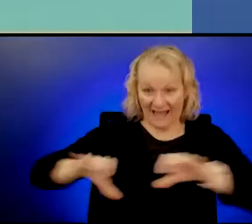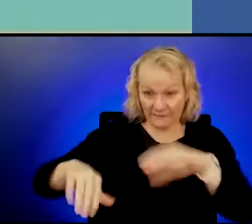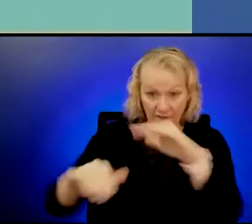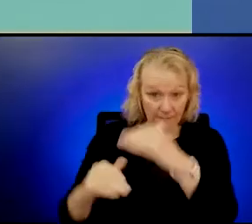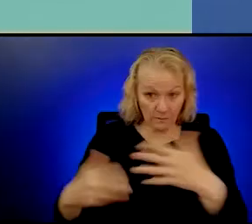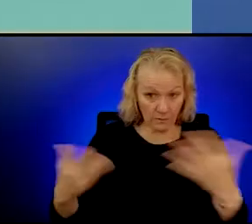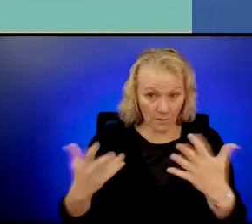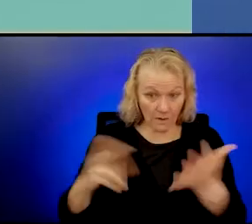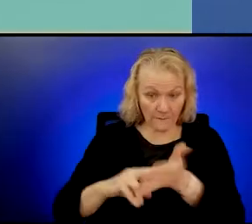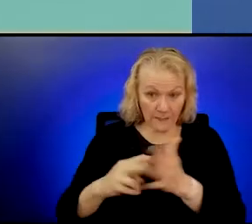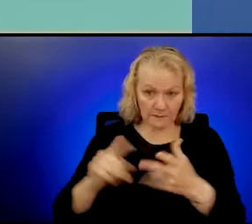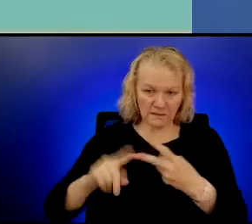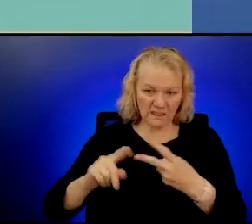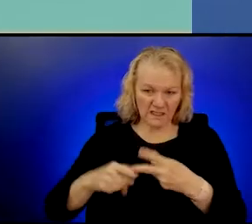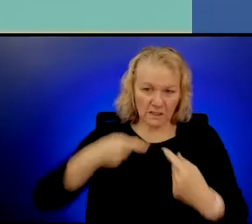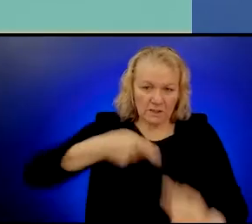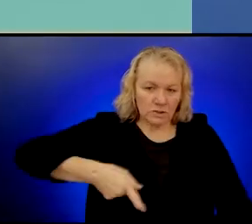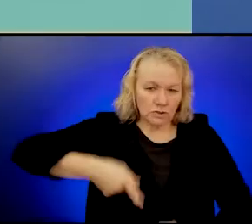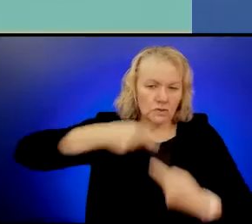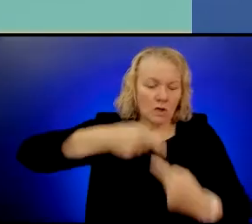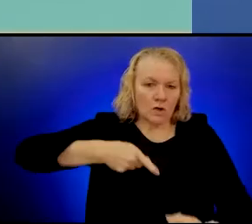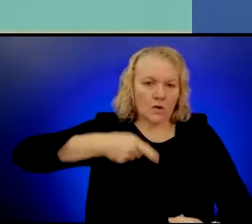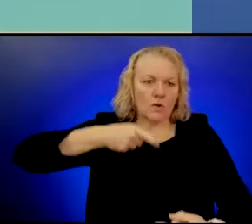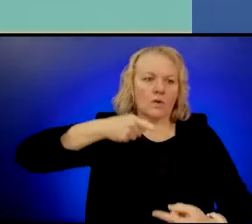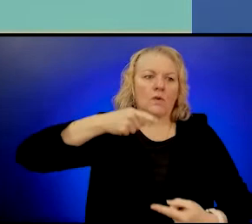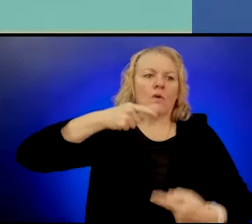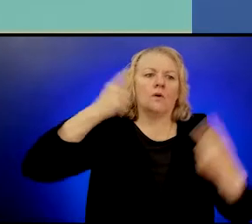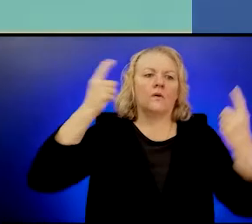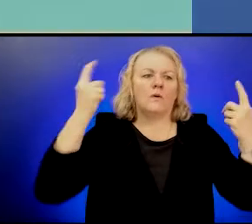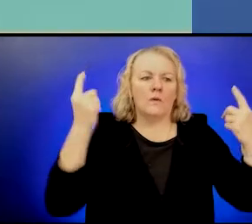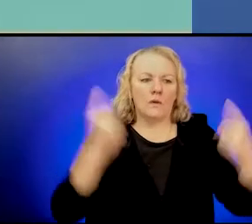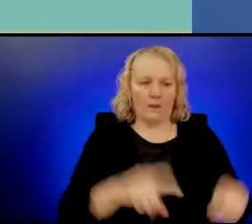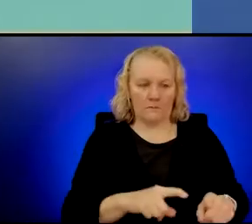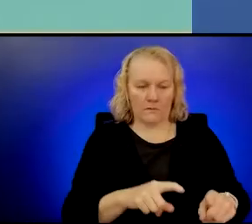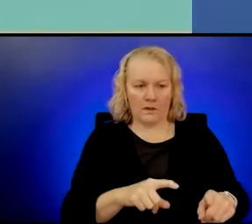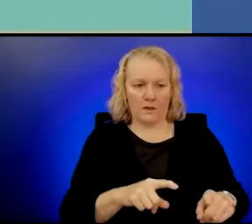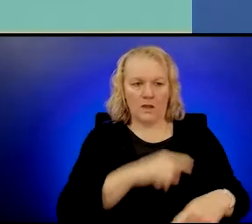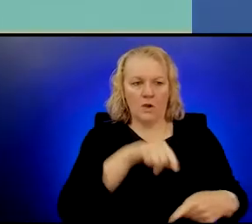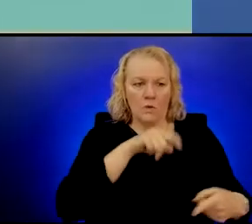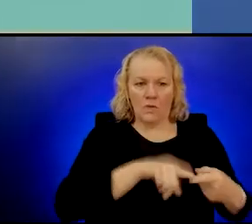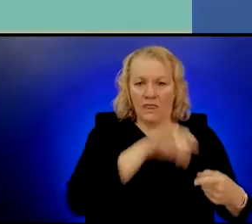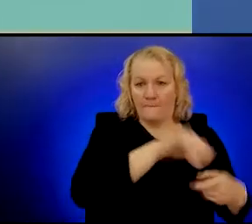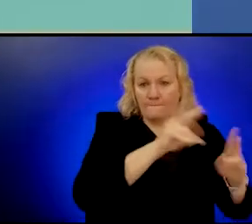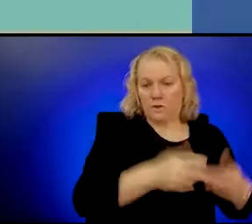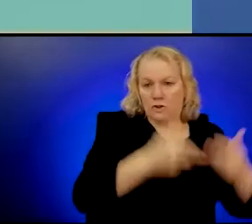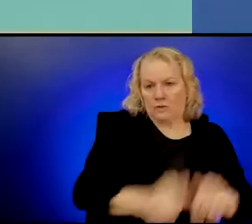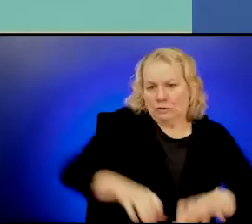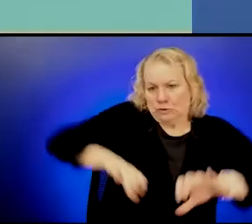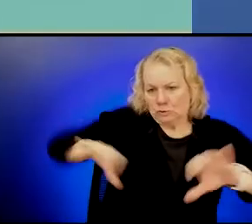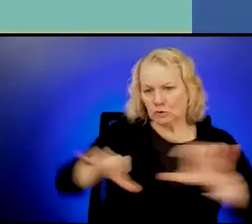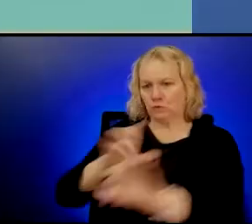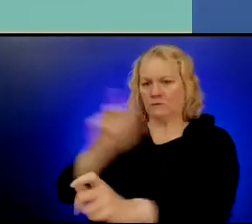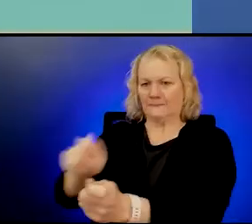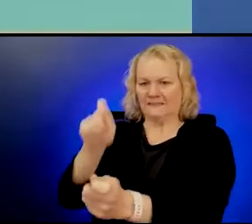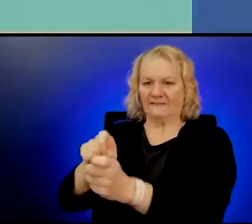is a difficulty encountered by an individual in executing a task